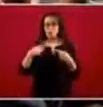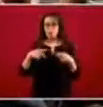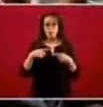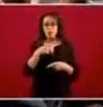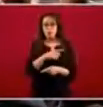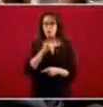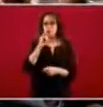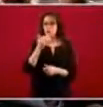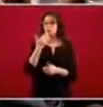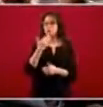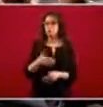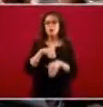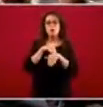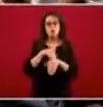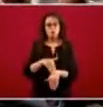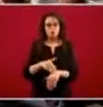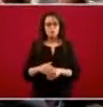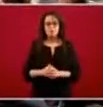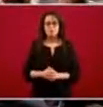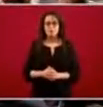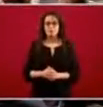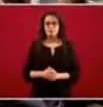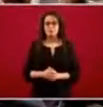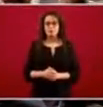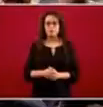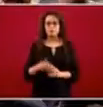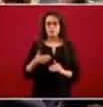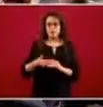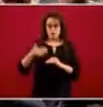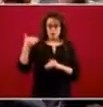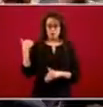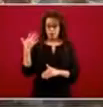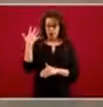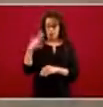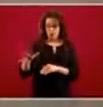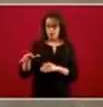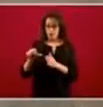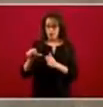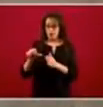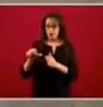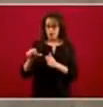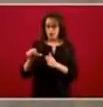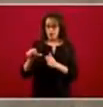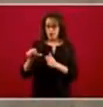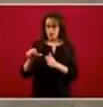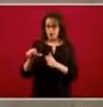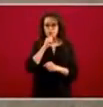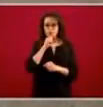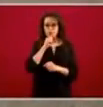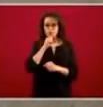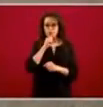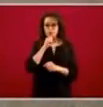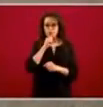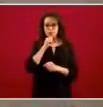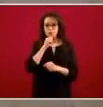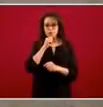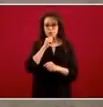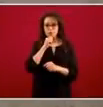properly to the relevant institutions that will provide healthcare for them